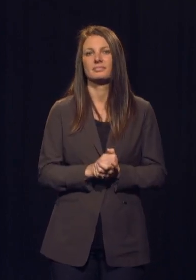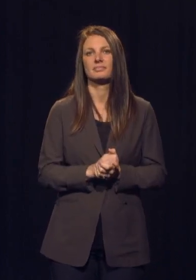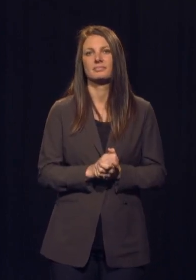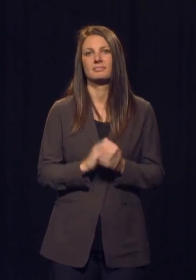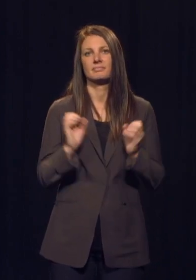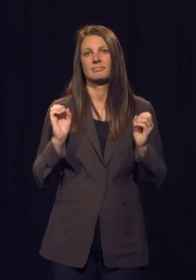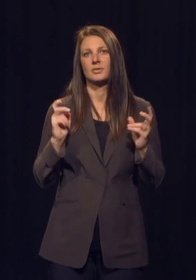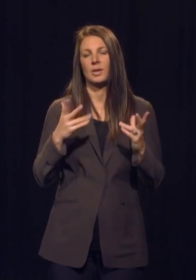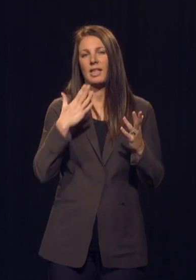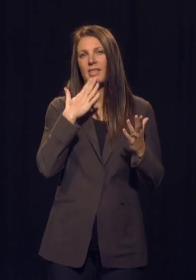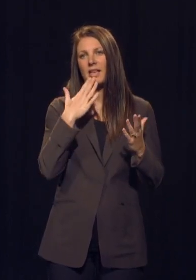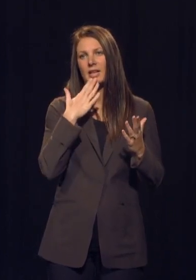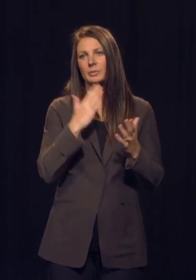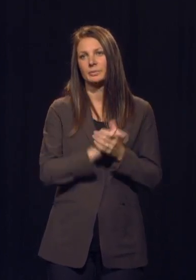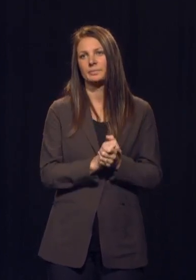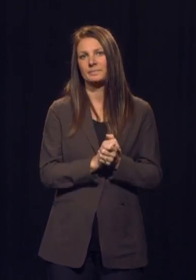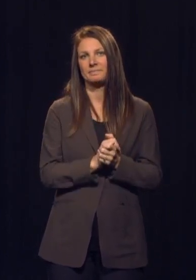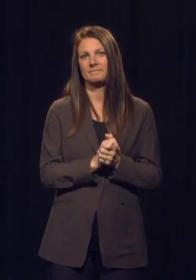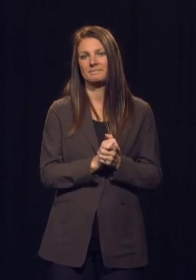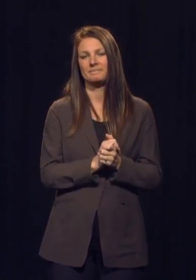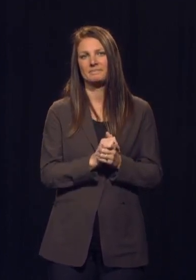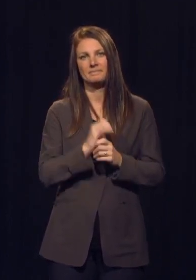All right. Thank you very much.